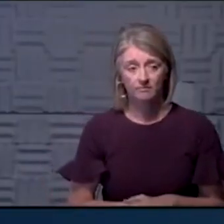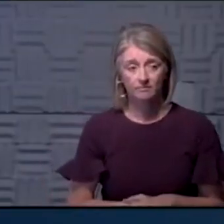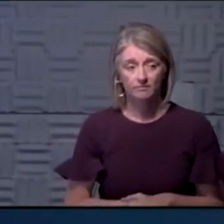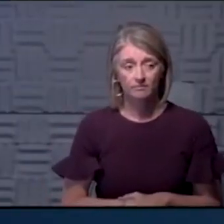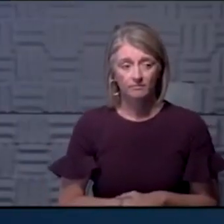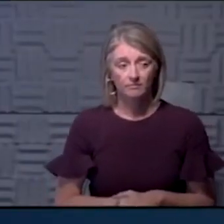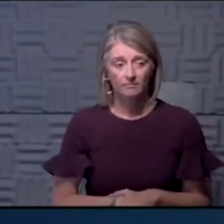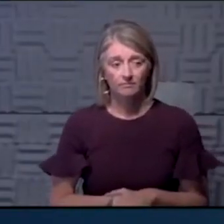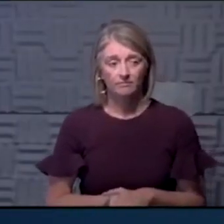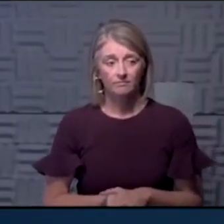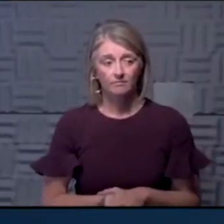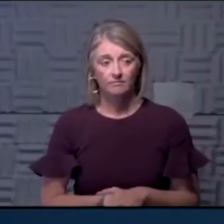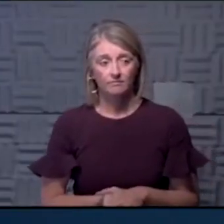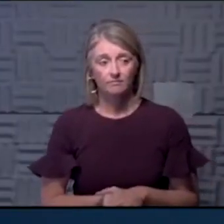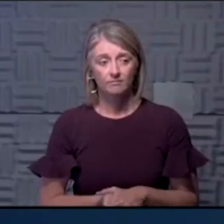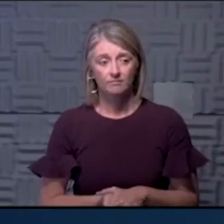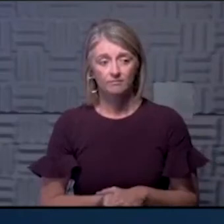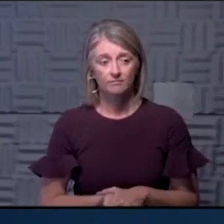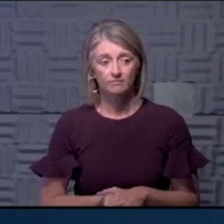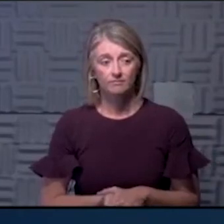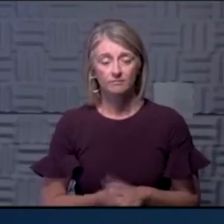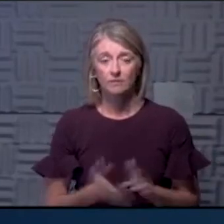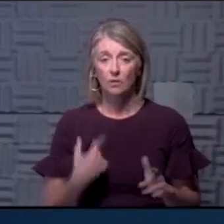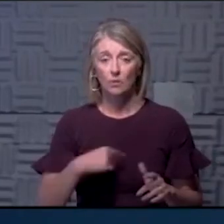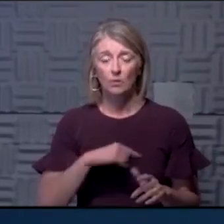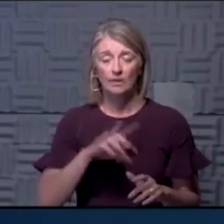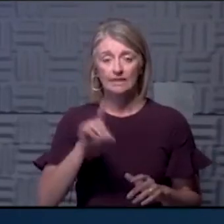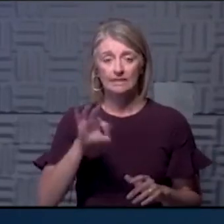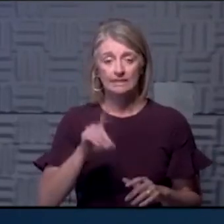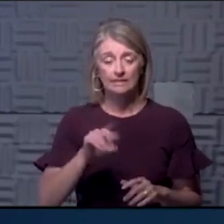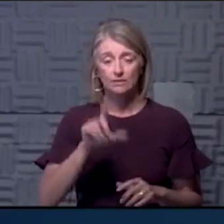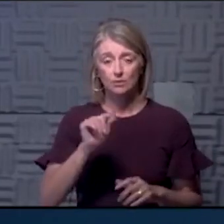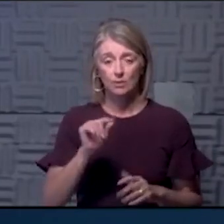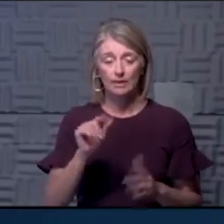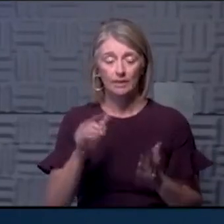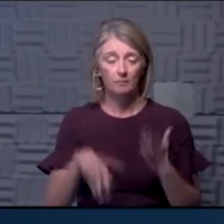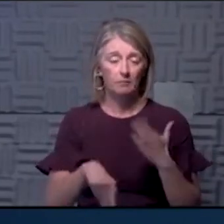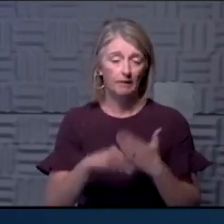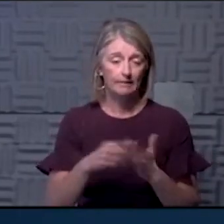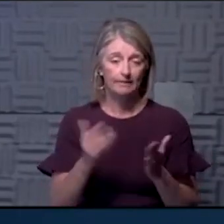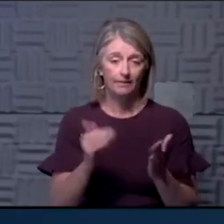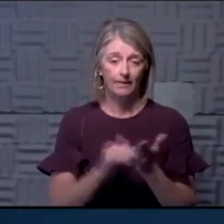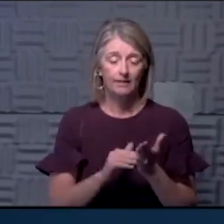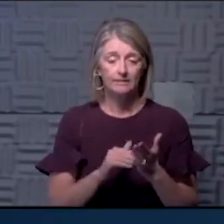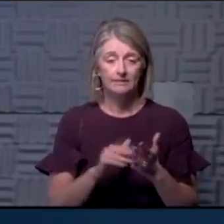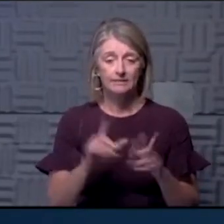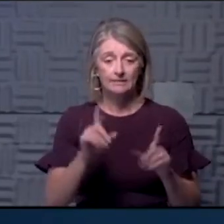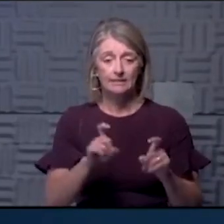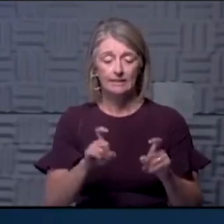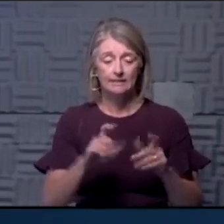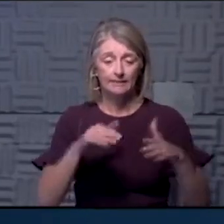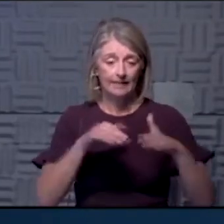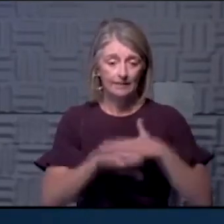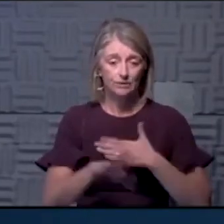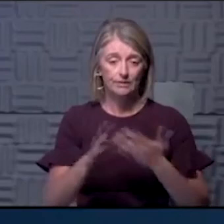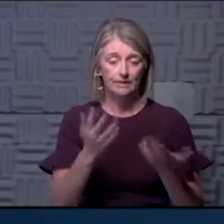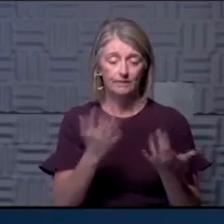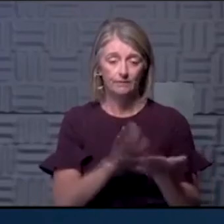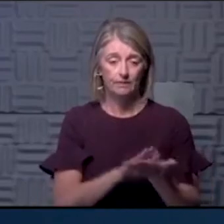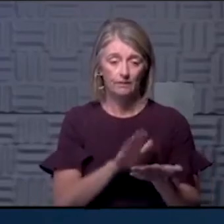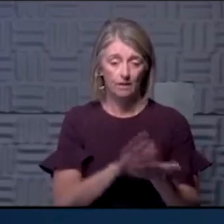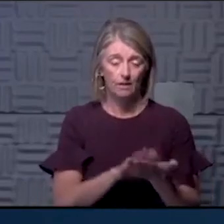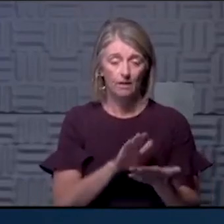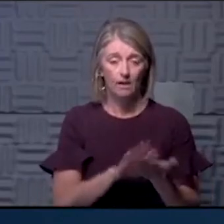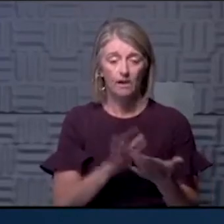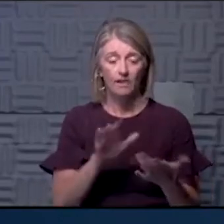I think we did 20,000+ tests initially upon entry throughout the month of August to campus, and now we're at a stage where